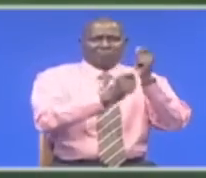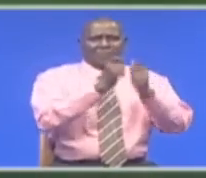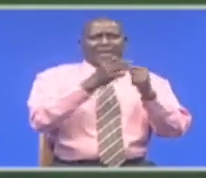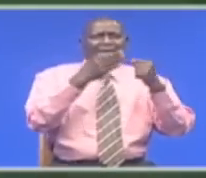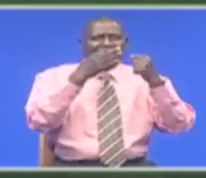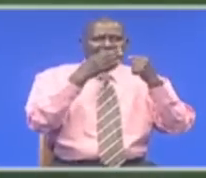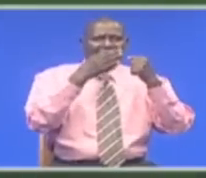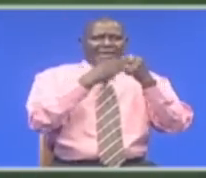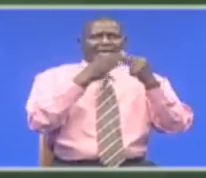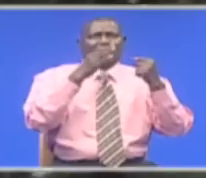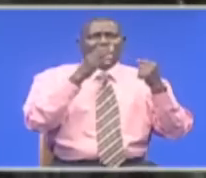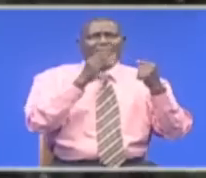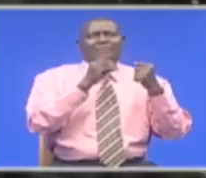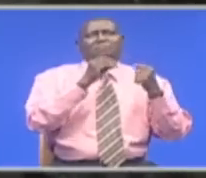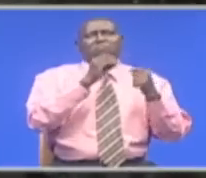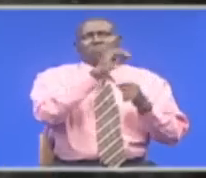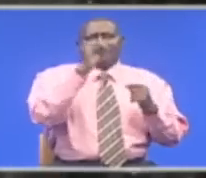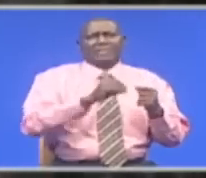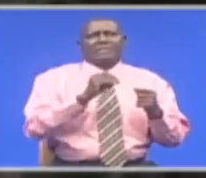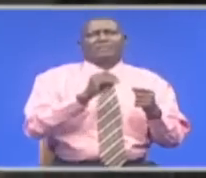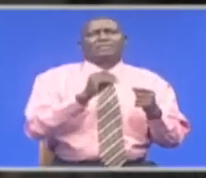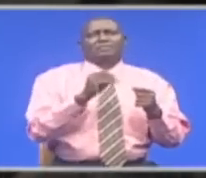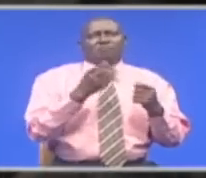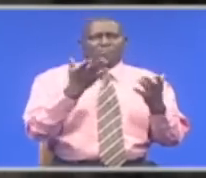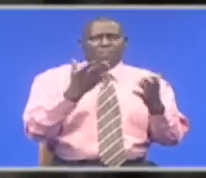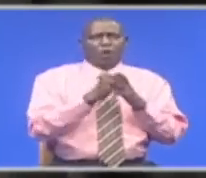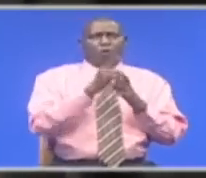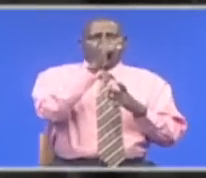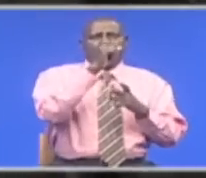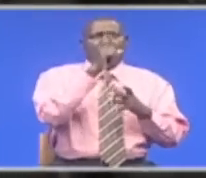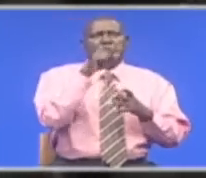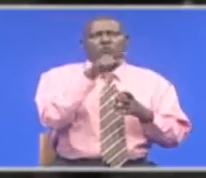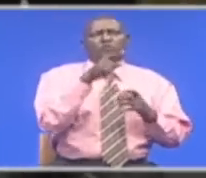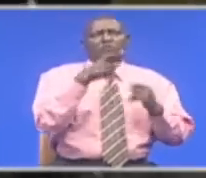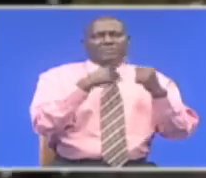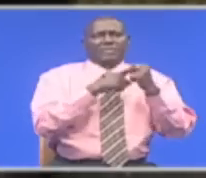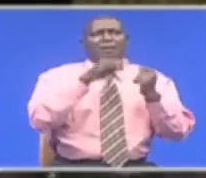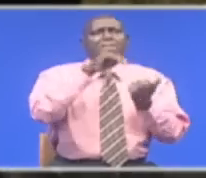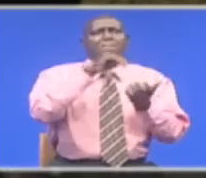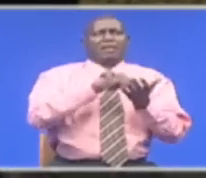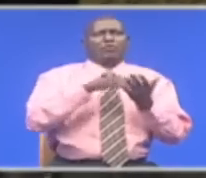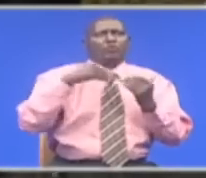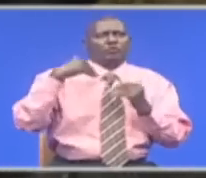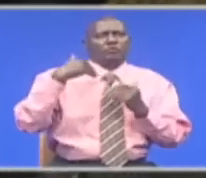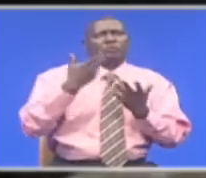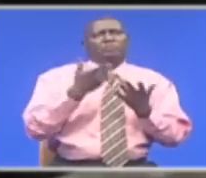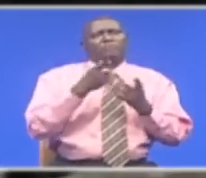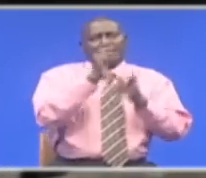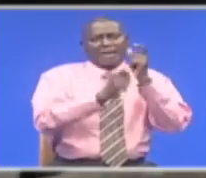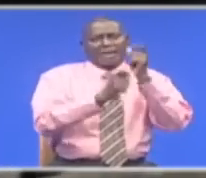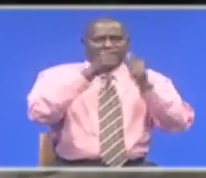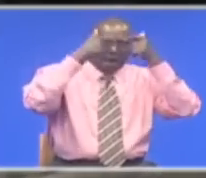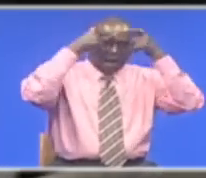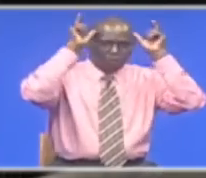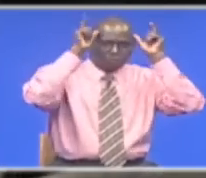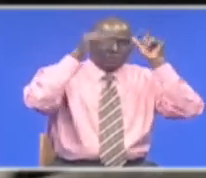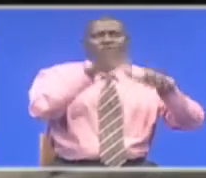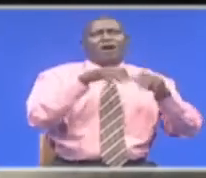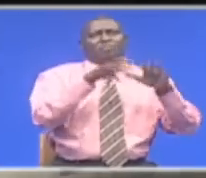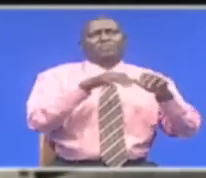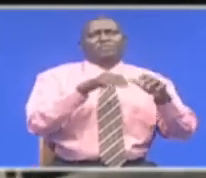of Holland's trade surplus. With only 1.6 million dairy cows and 18,000 dairy farms, the Netherlands has an